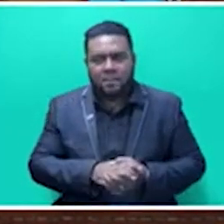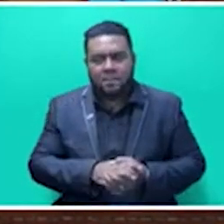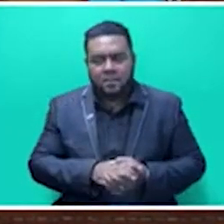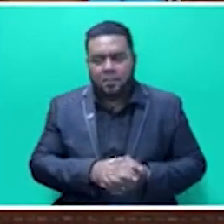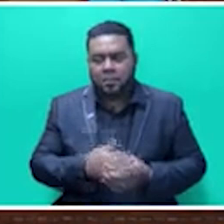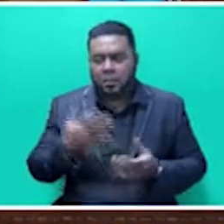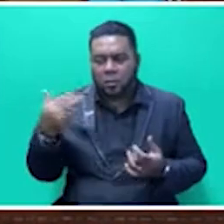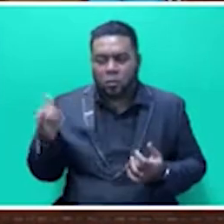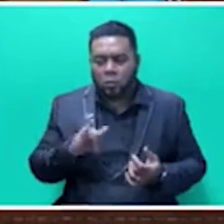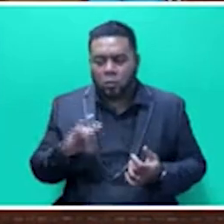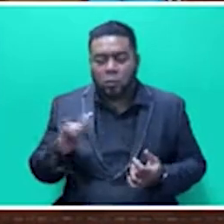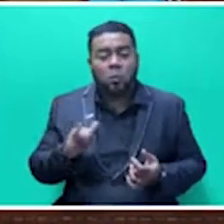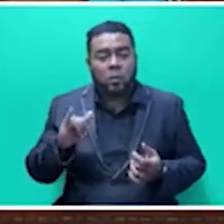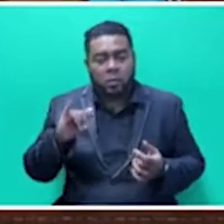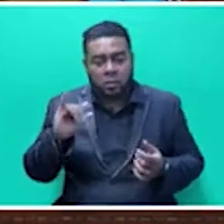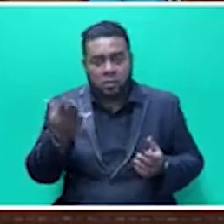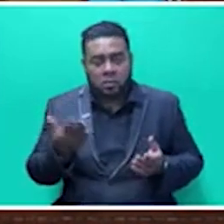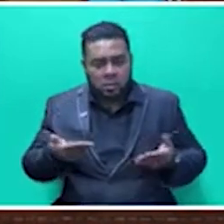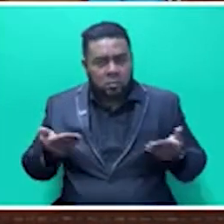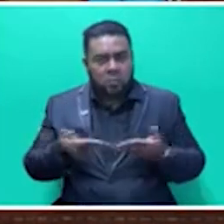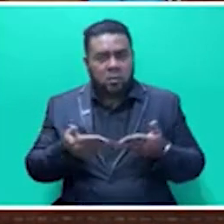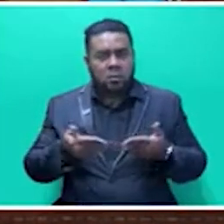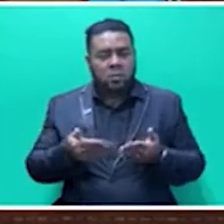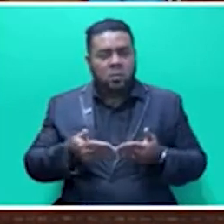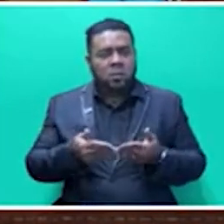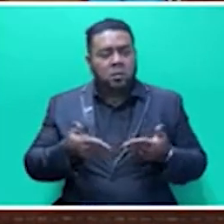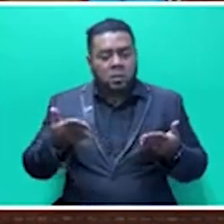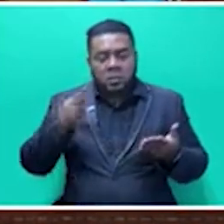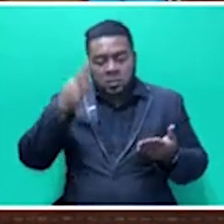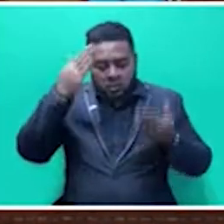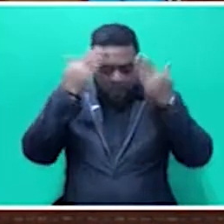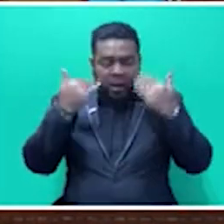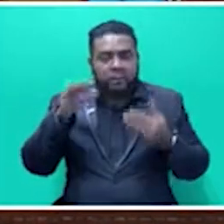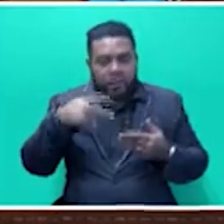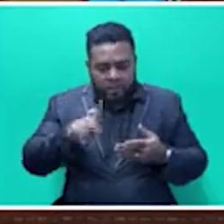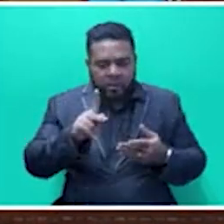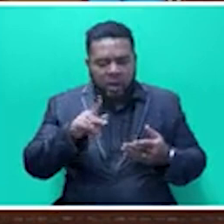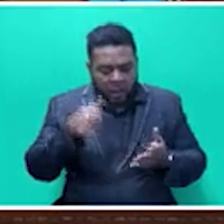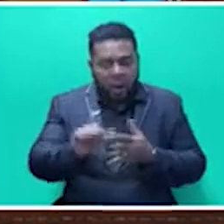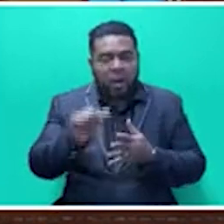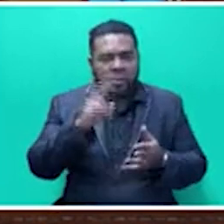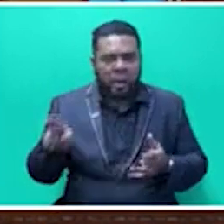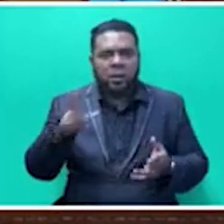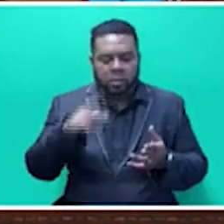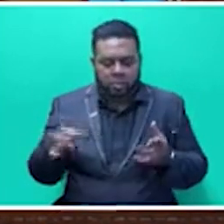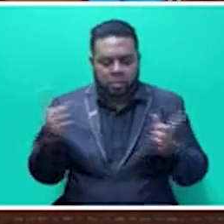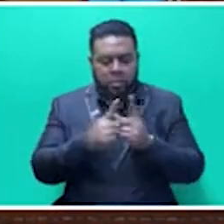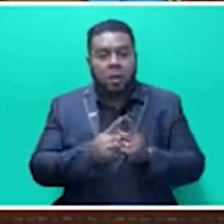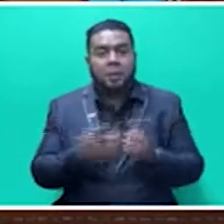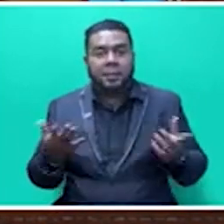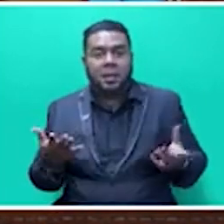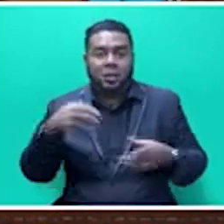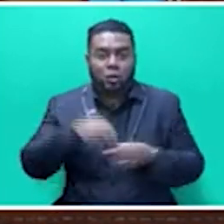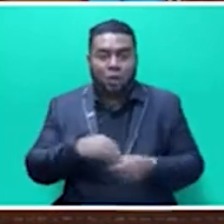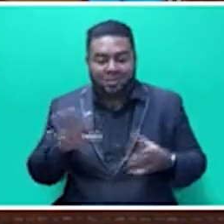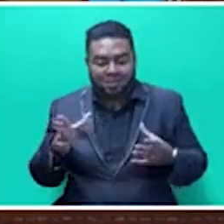on a motion which with notice introduced with the Speaker's permission, and in other situations, reference to the